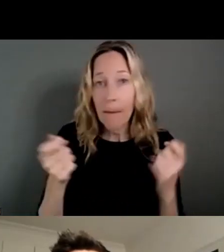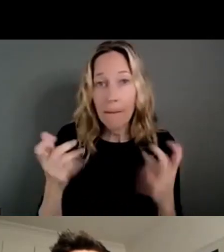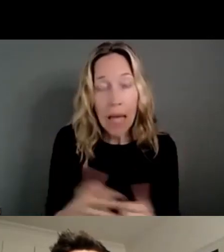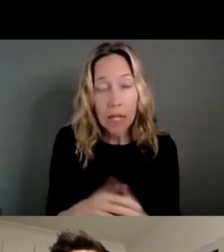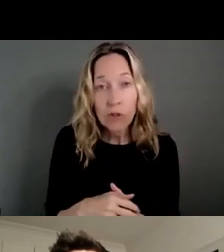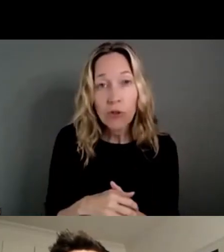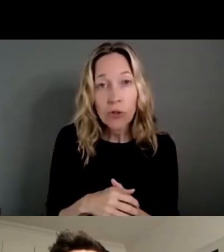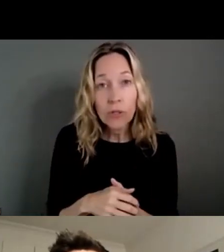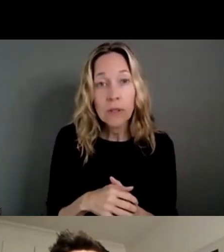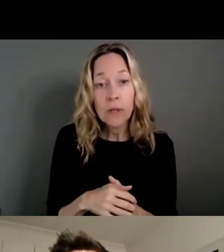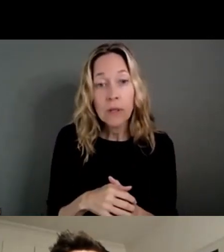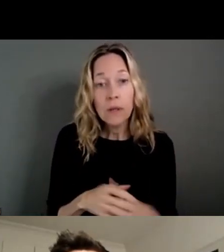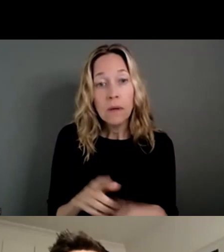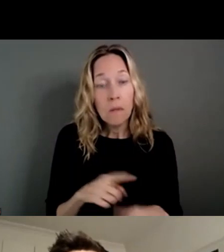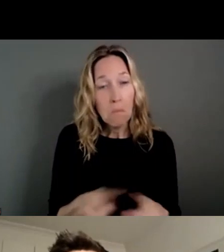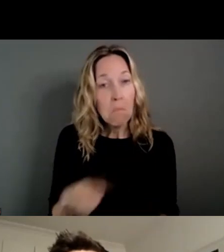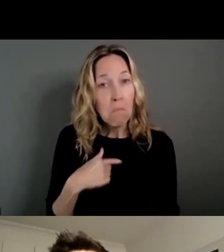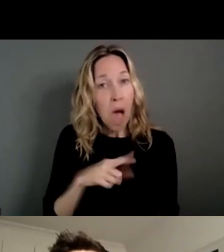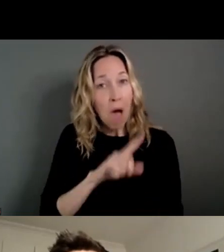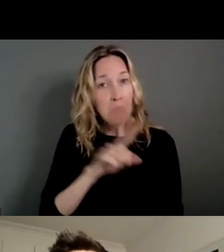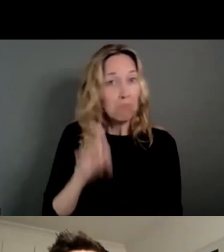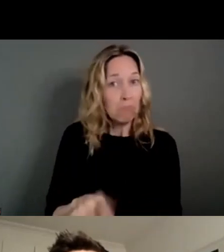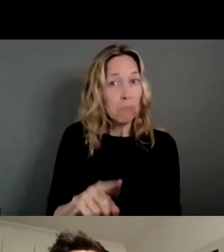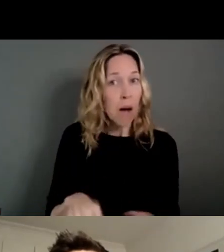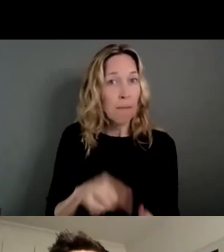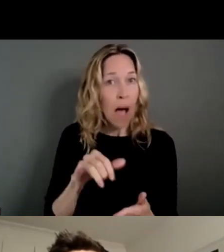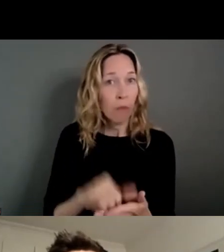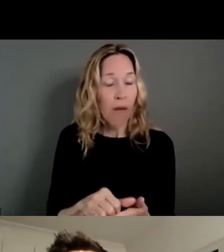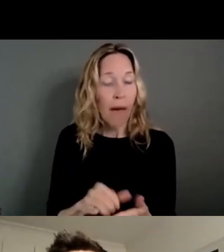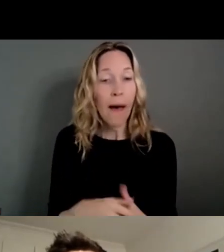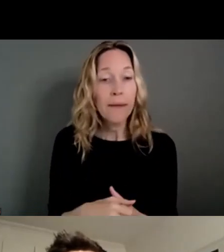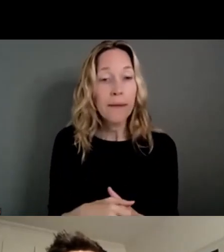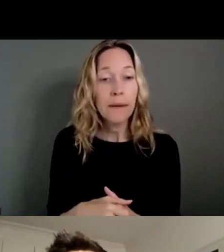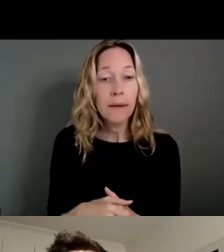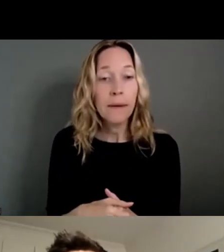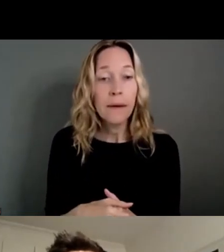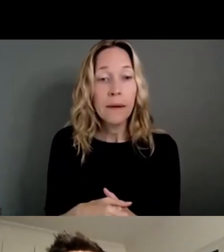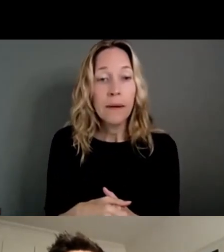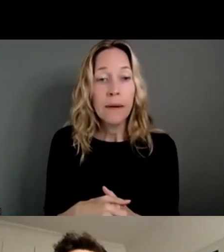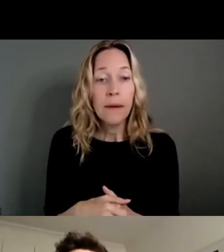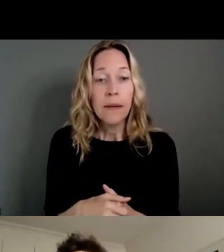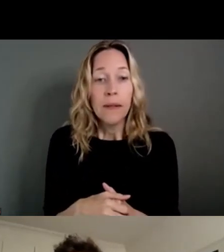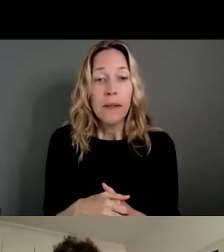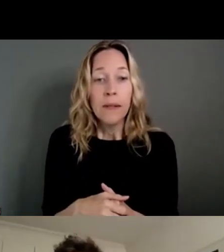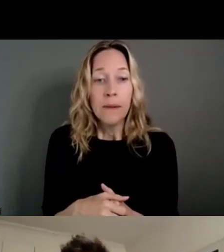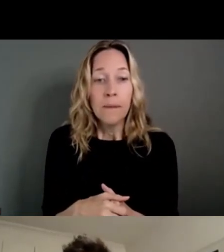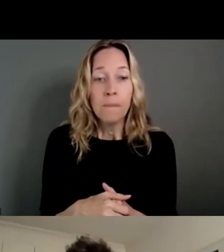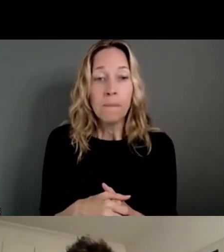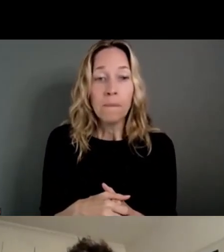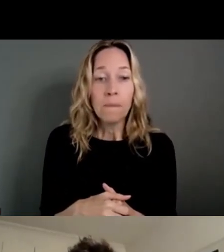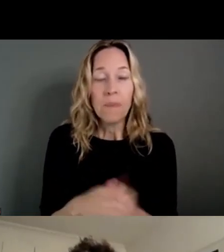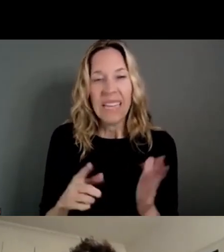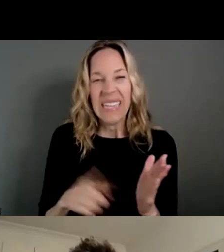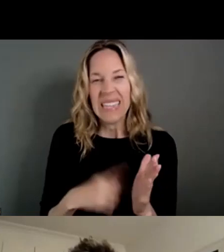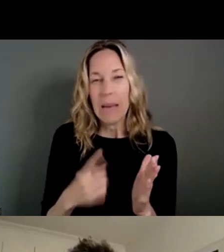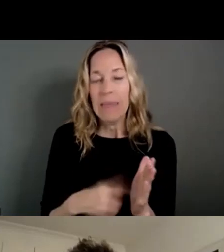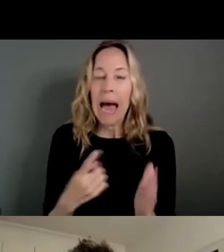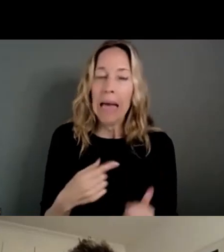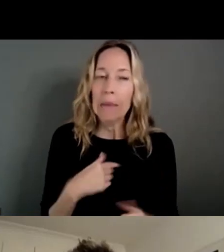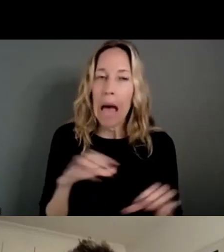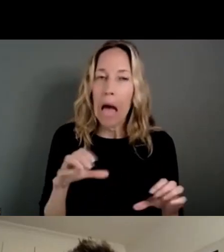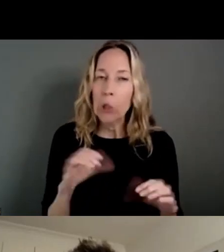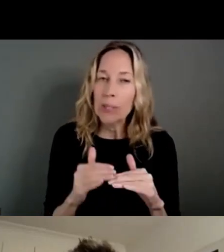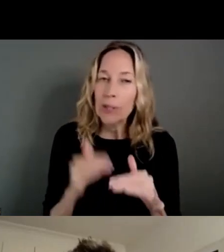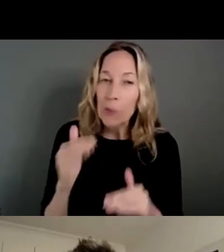that. I a lot of times cross a lot of lines that I probably shouldn't in terms of writing copy and helping people do